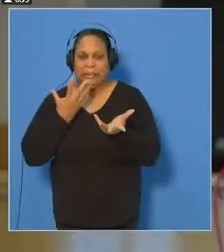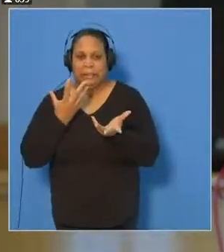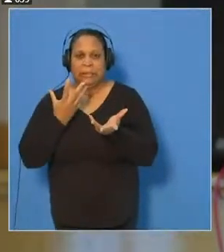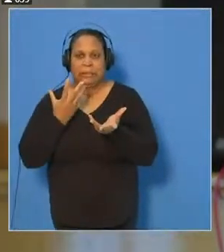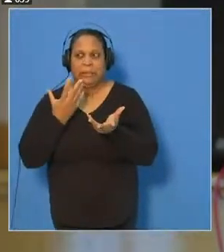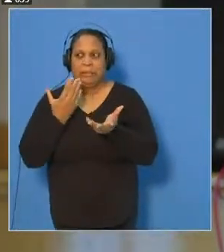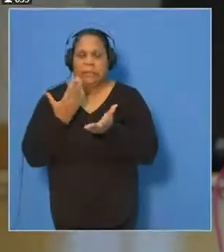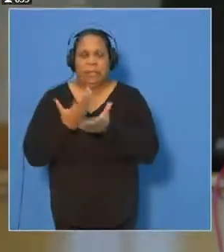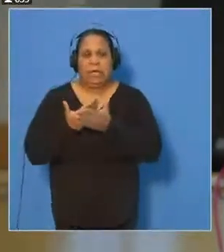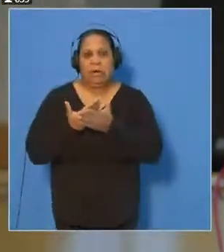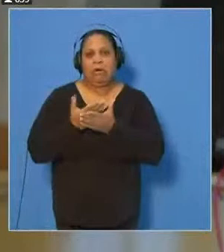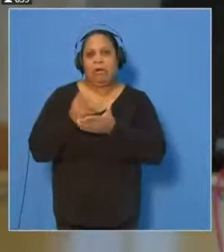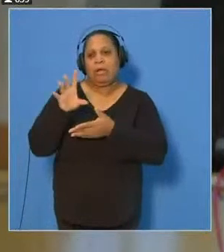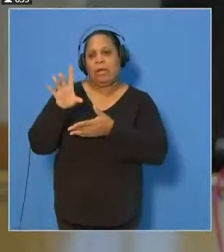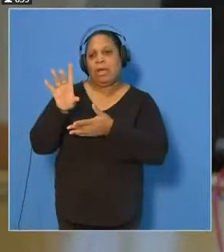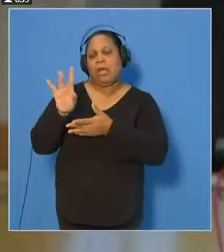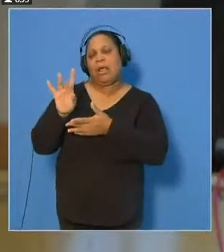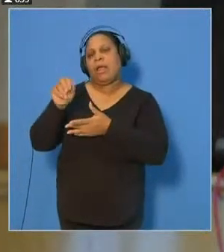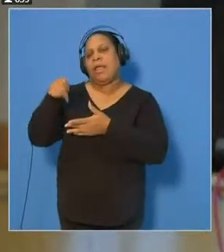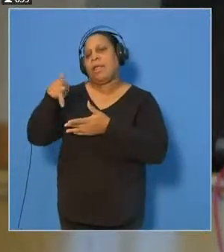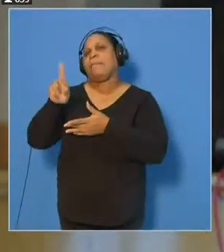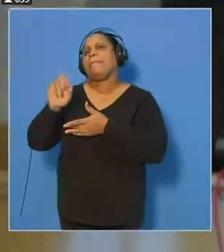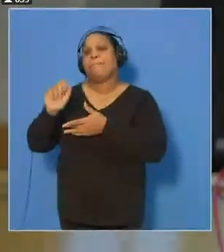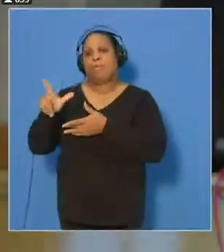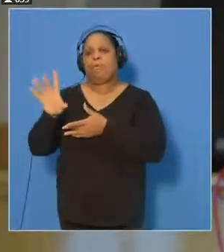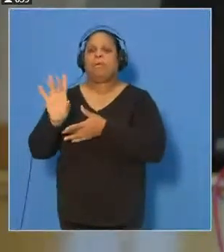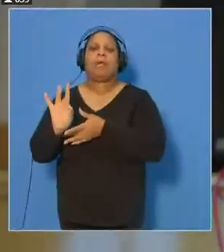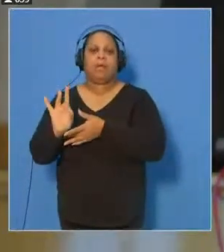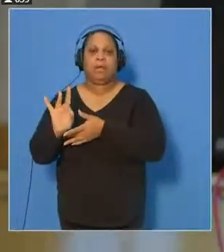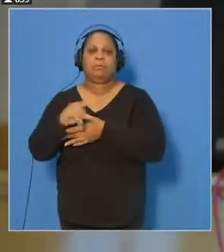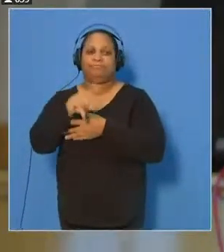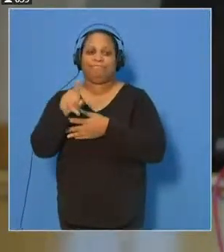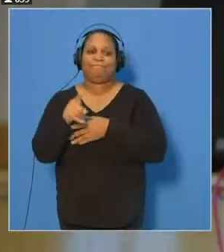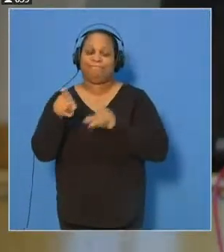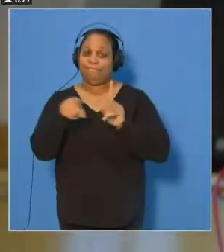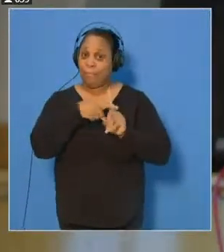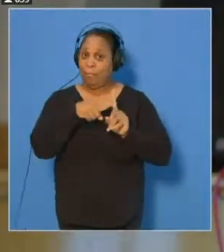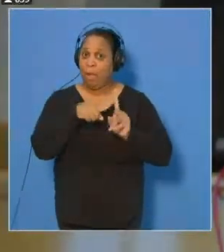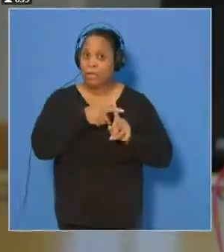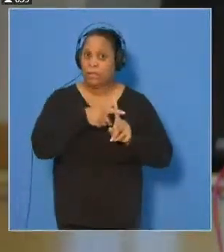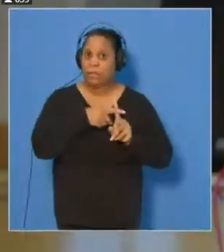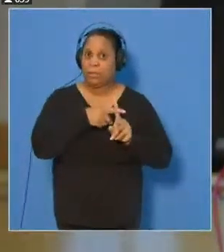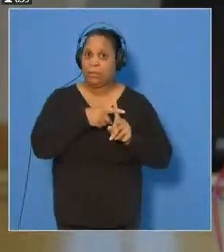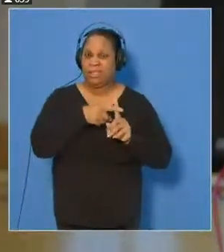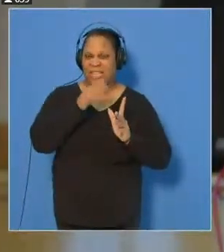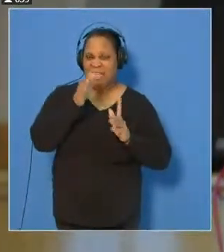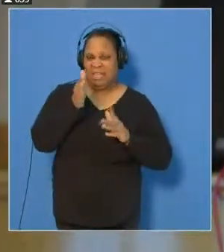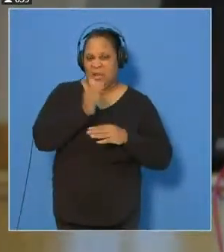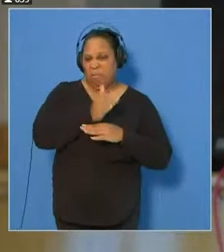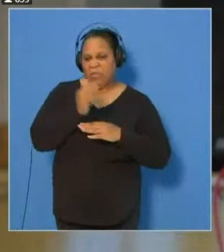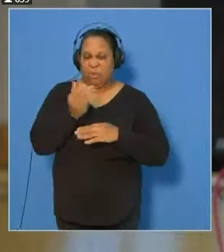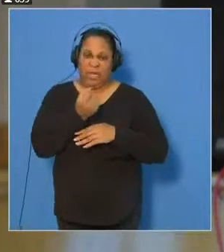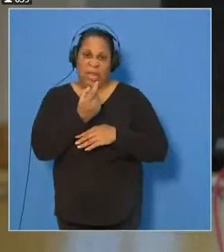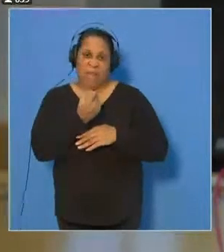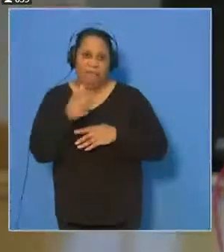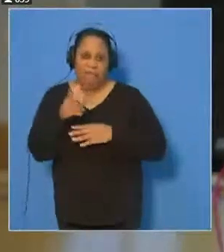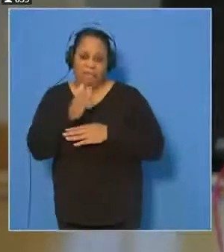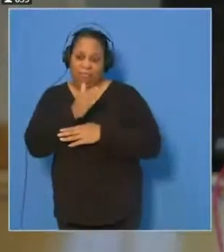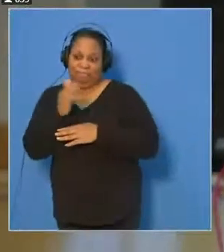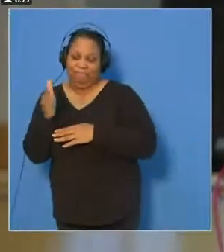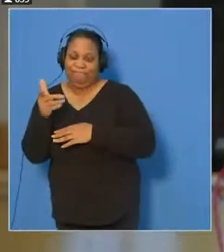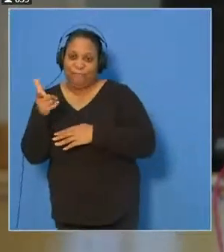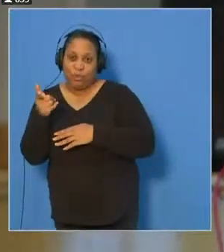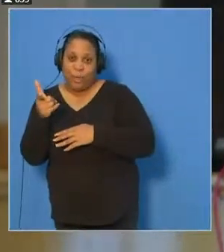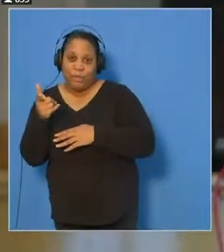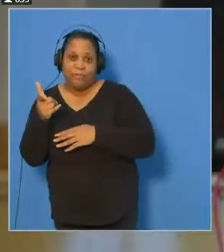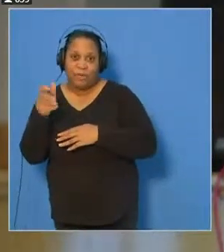came in on that flight from the 8th of April, persons tested positive between the 11th and the 21st. So it just varies when